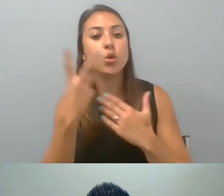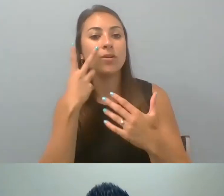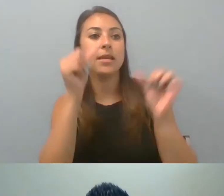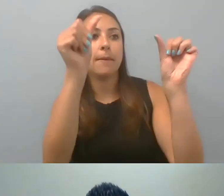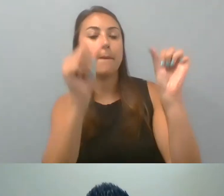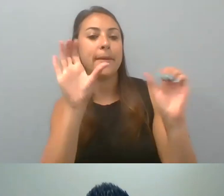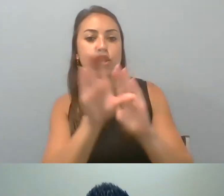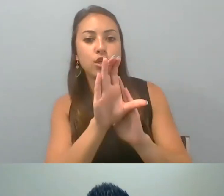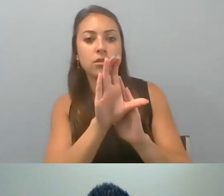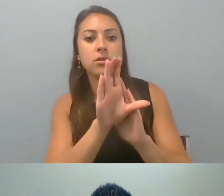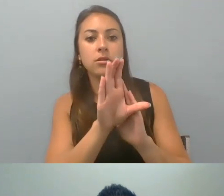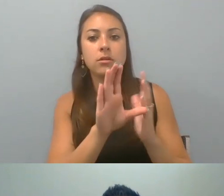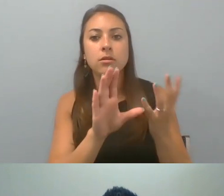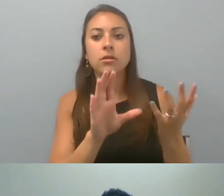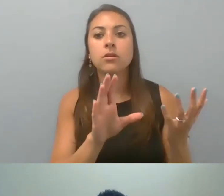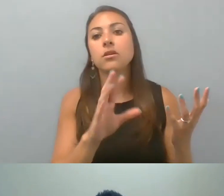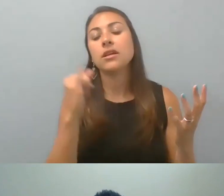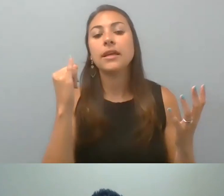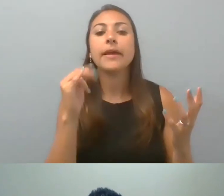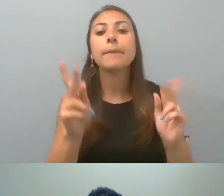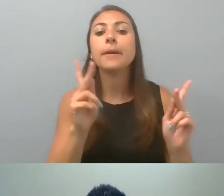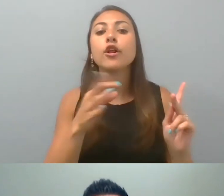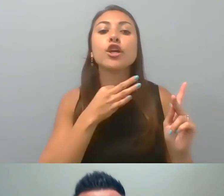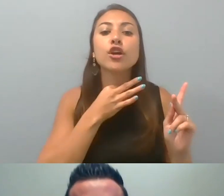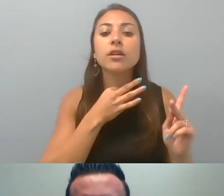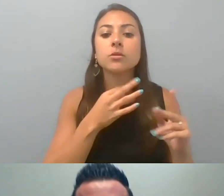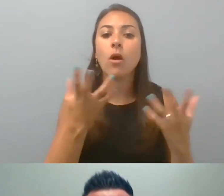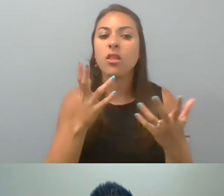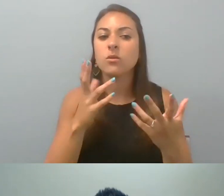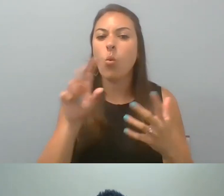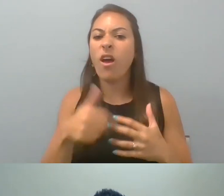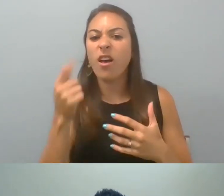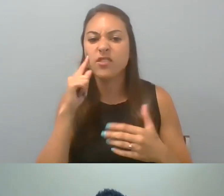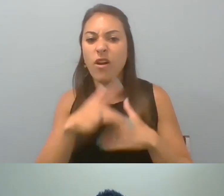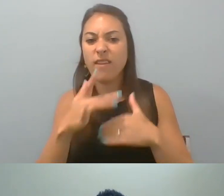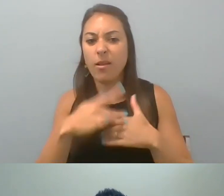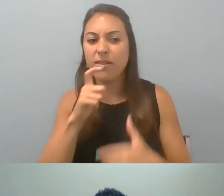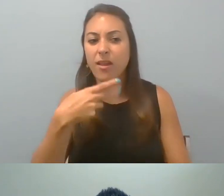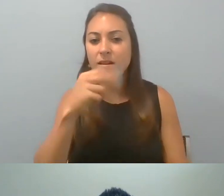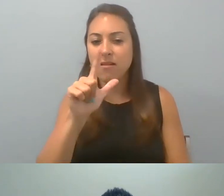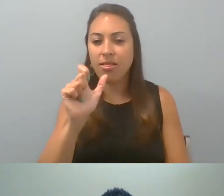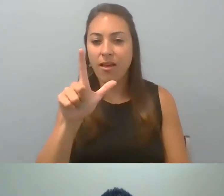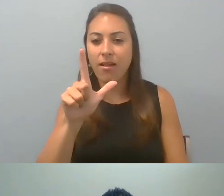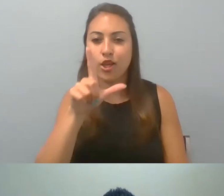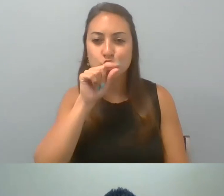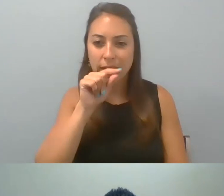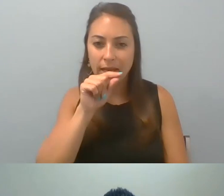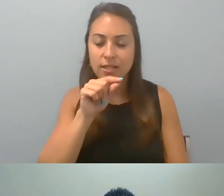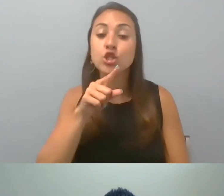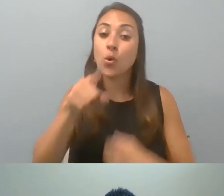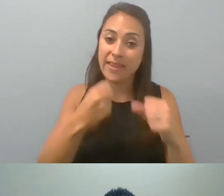People might be curious, well, like outside of halal chicken, what is available to me? So this year we're